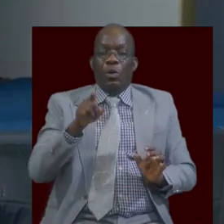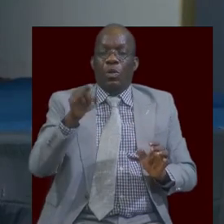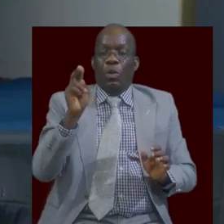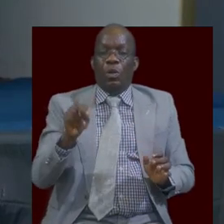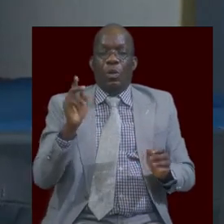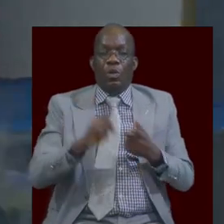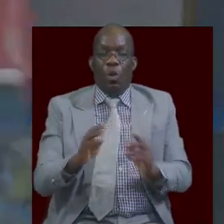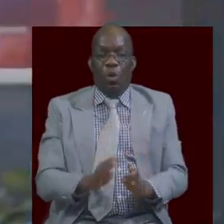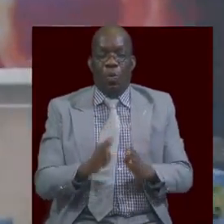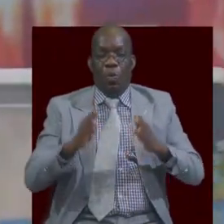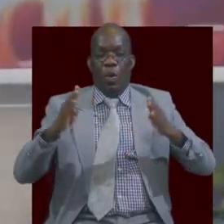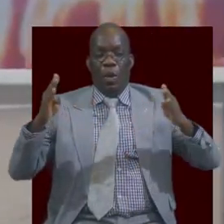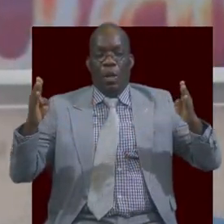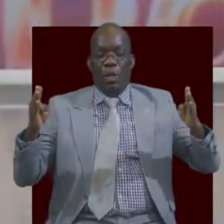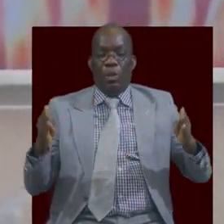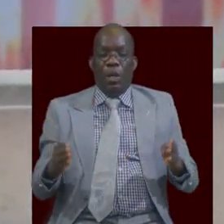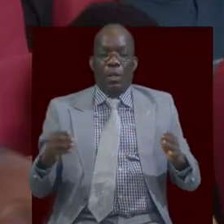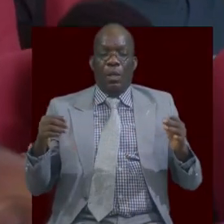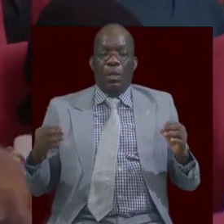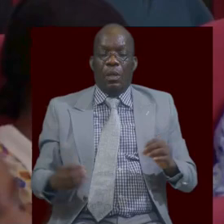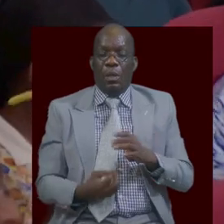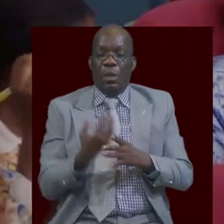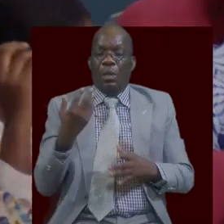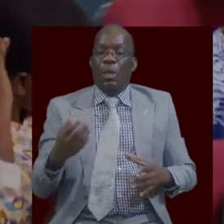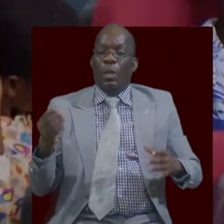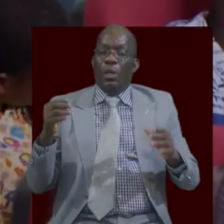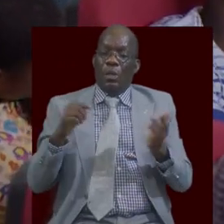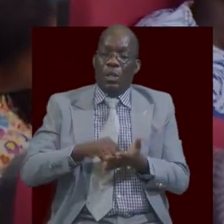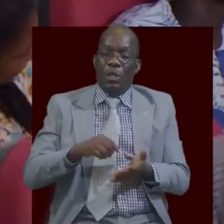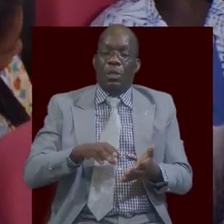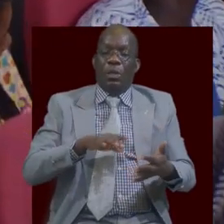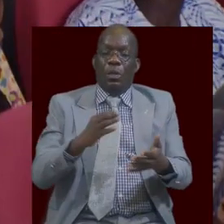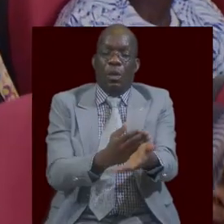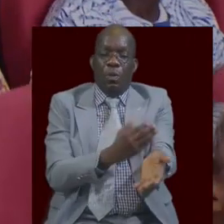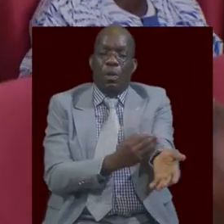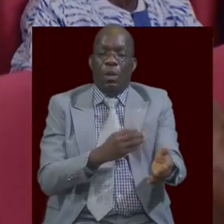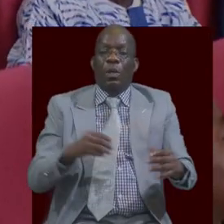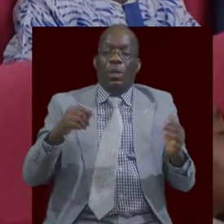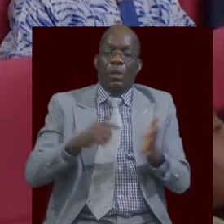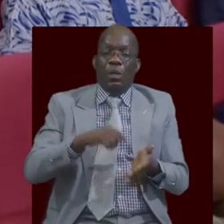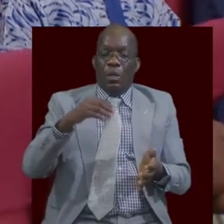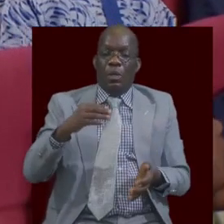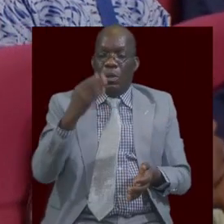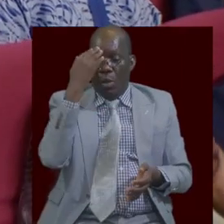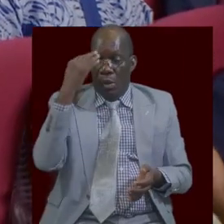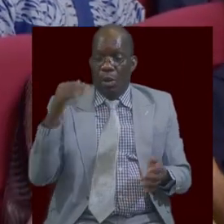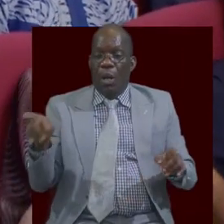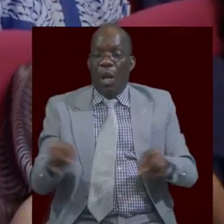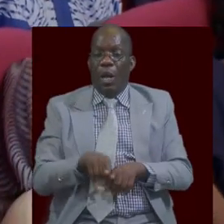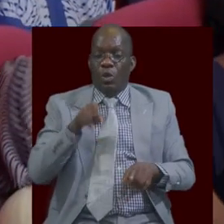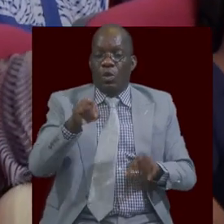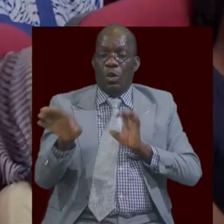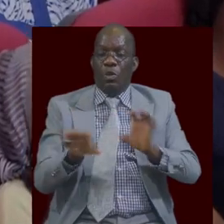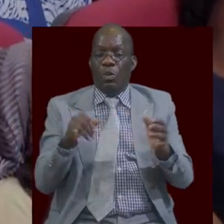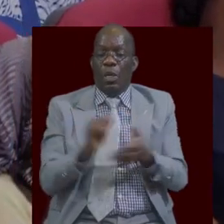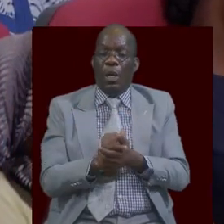expand this subject, expand the knowledge, expand the discovery. And it is as you do that, you